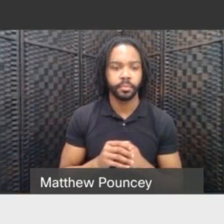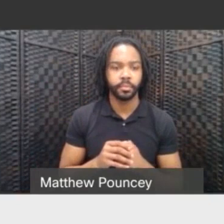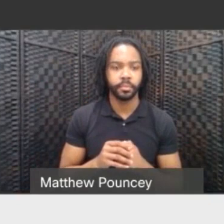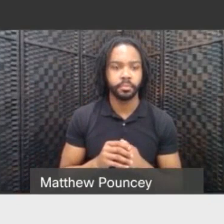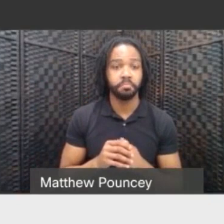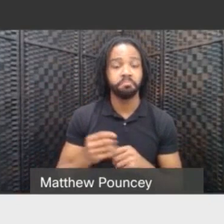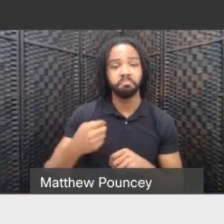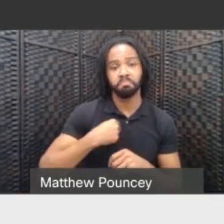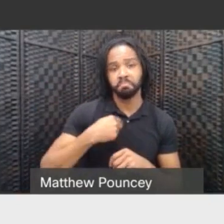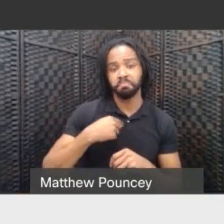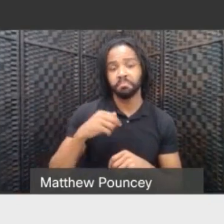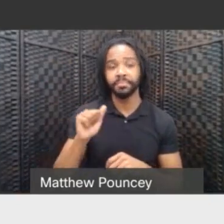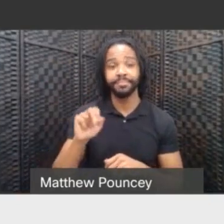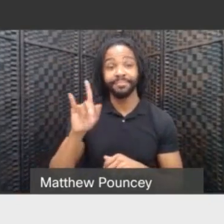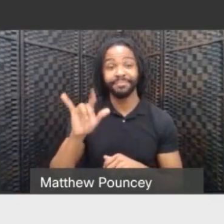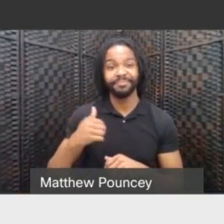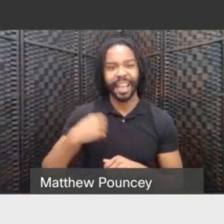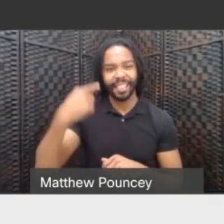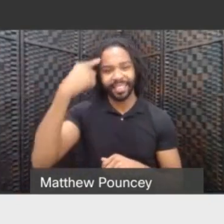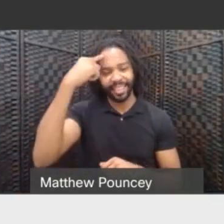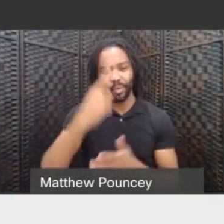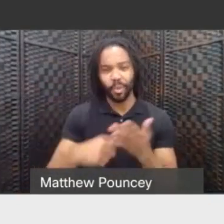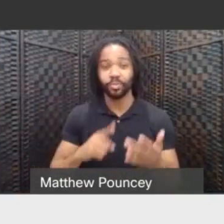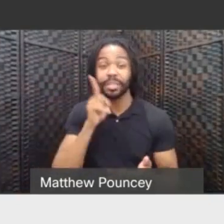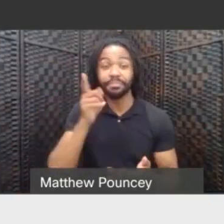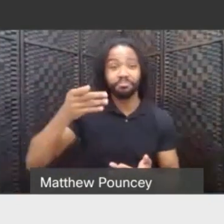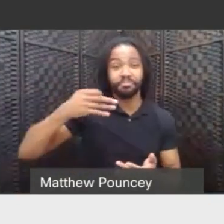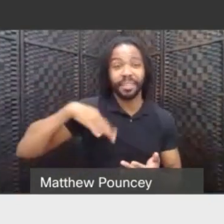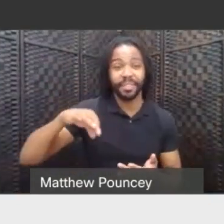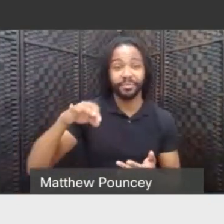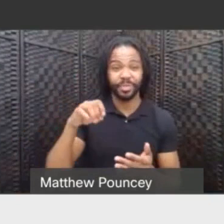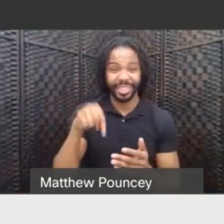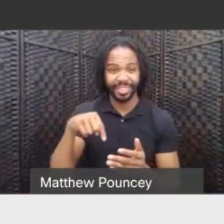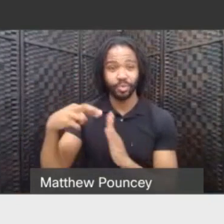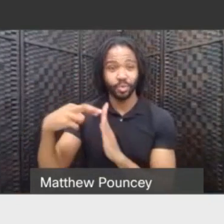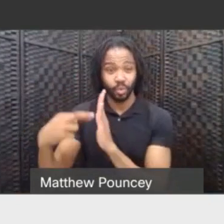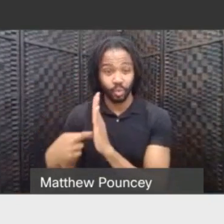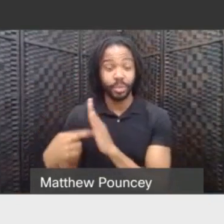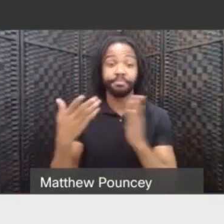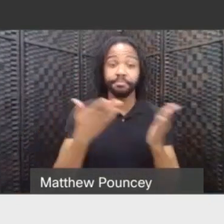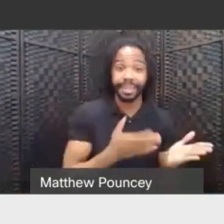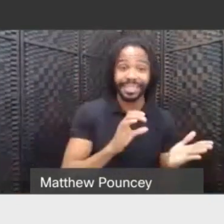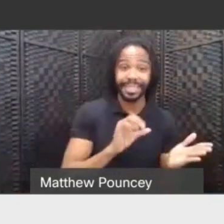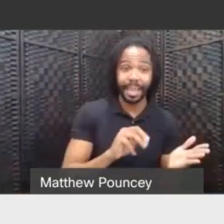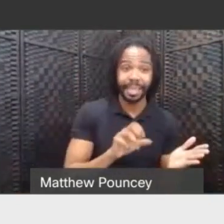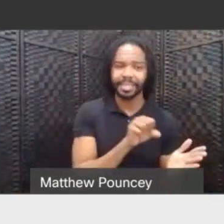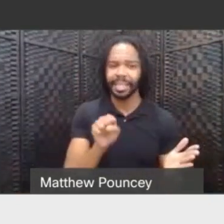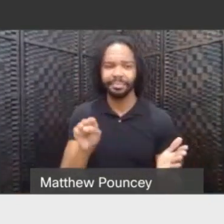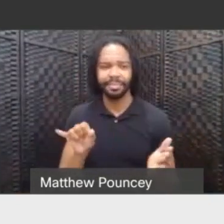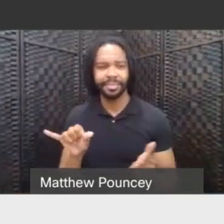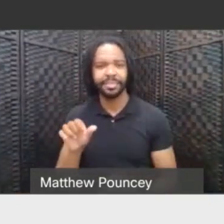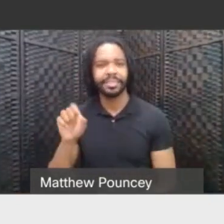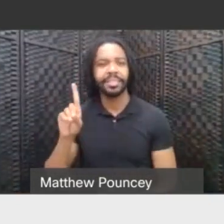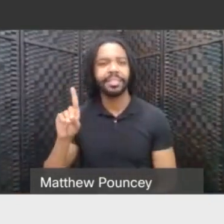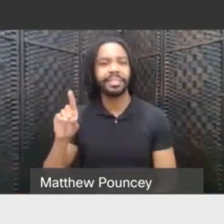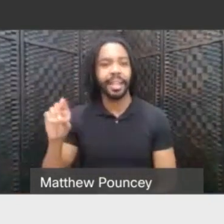CMS, much like what we have said for DDS, that their focus is the importance of